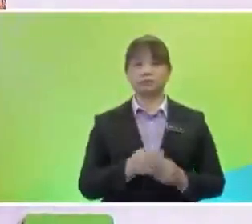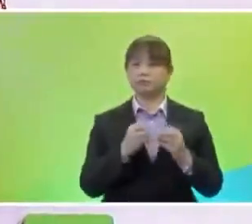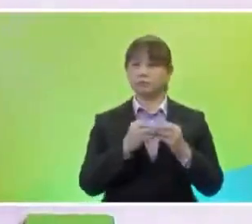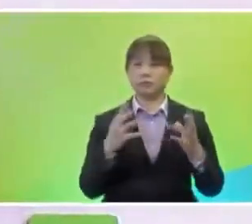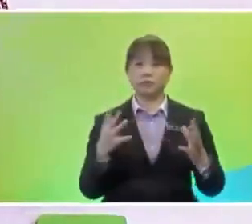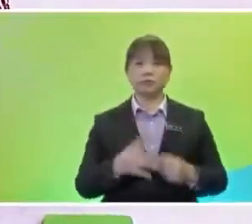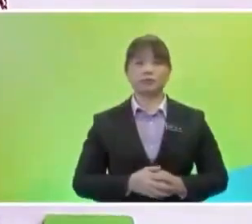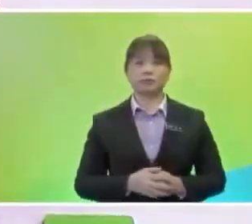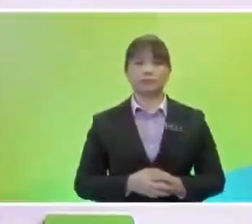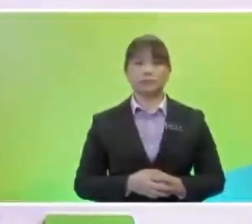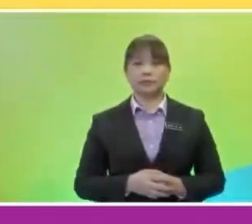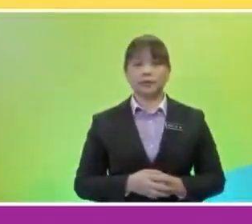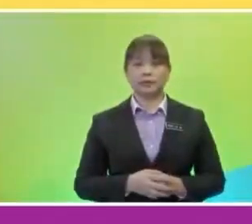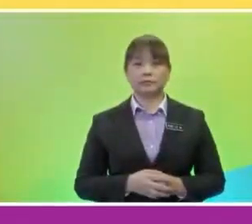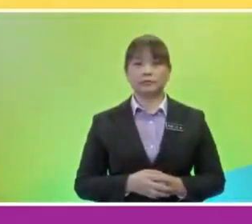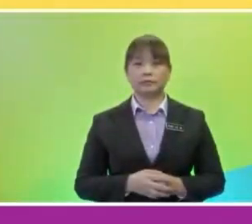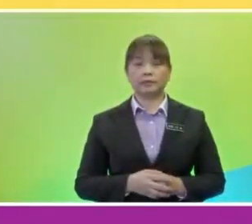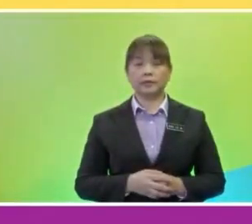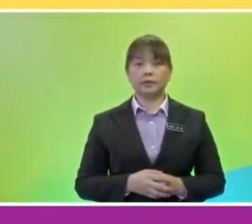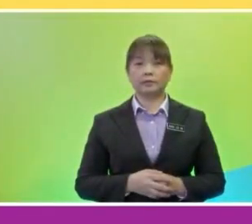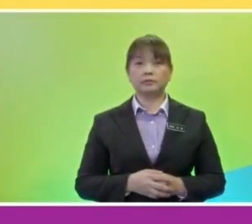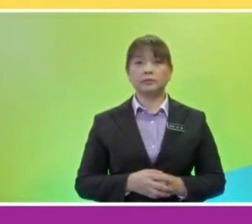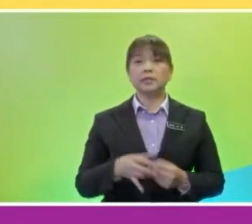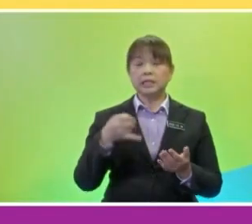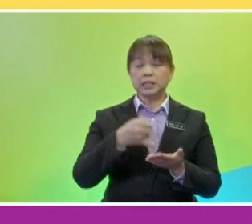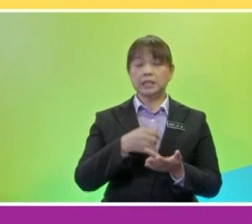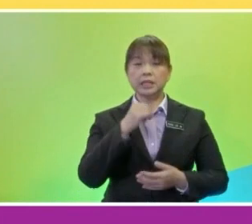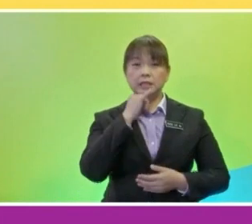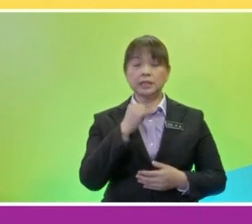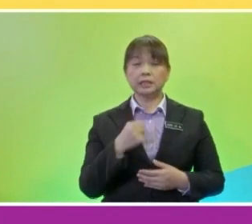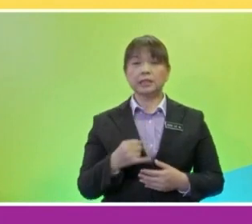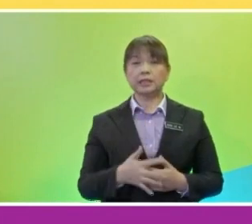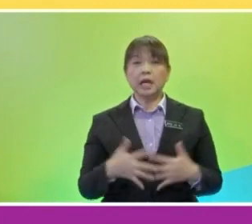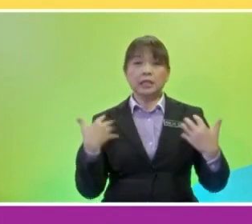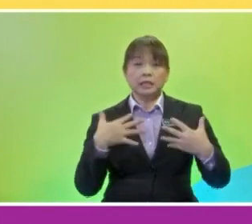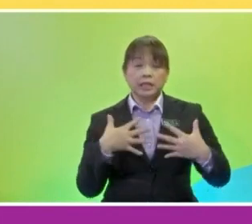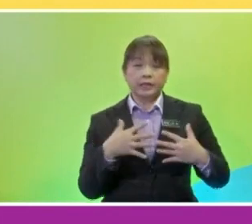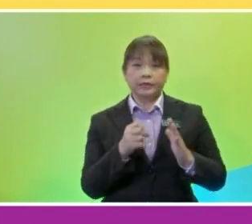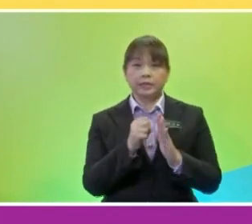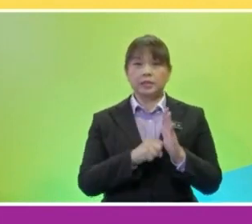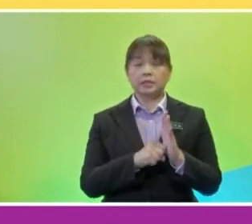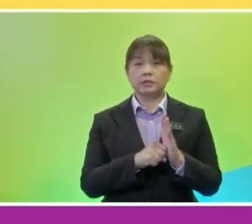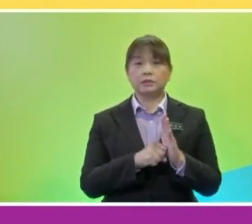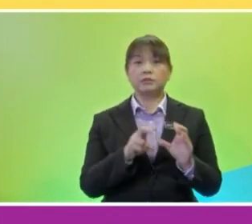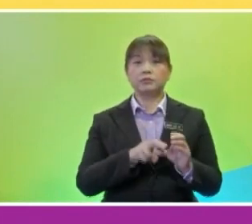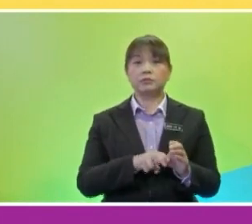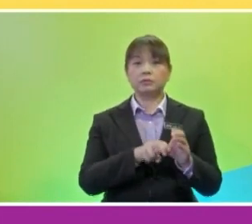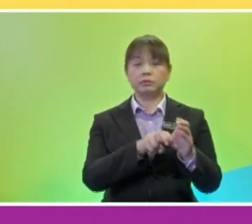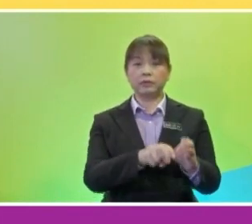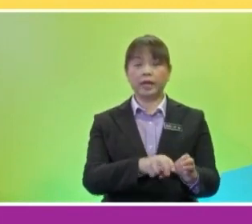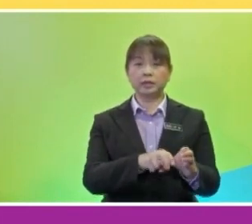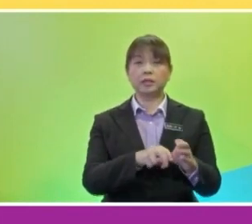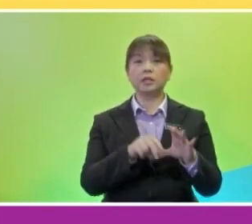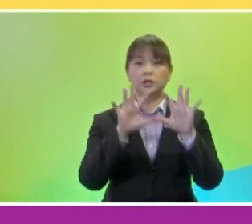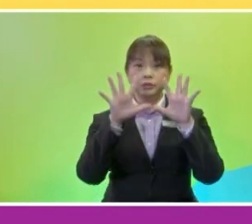have, it was the scariest experience to ride a snowmobile at night in the forest during winter. Why was it the